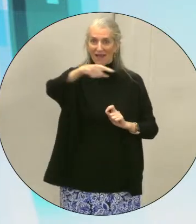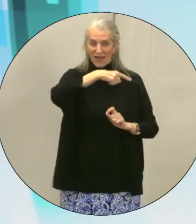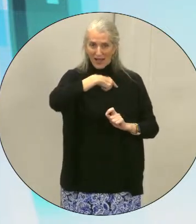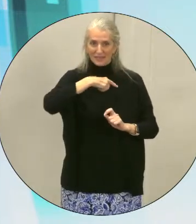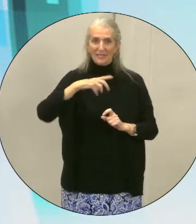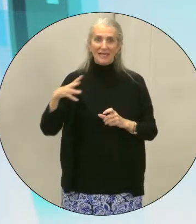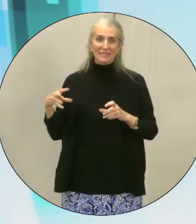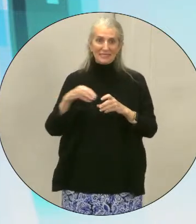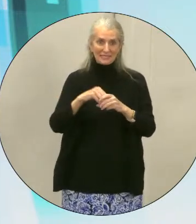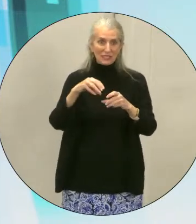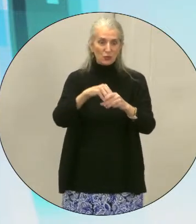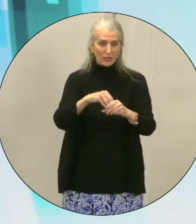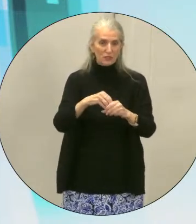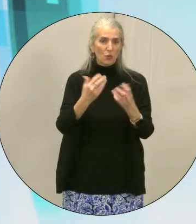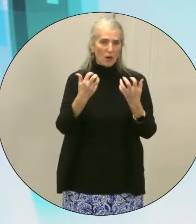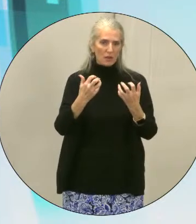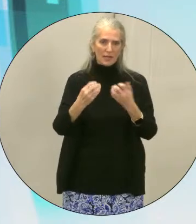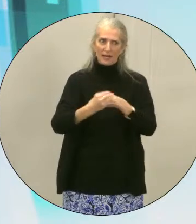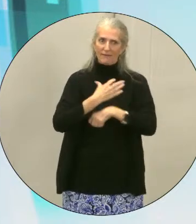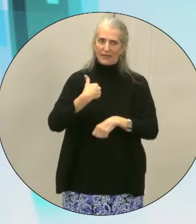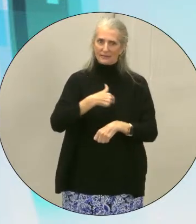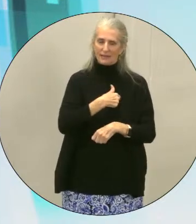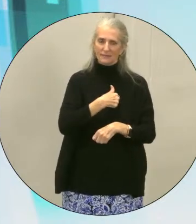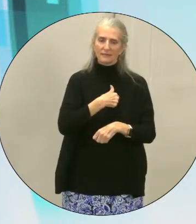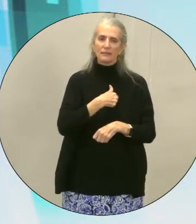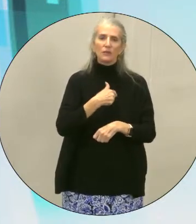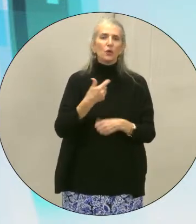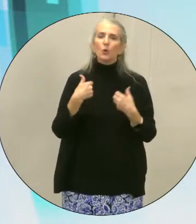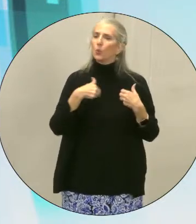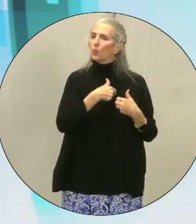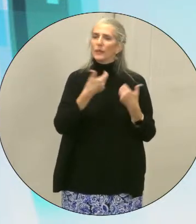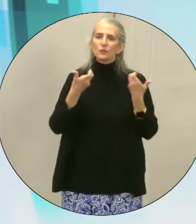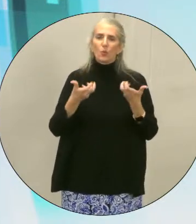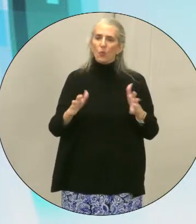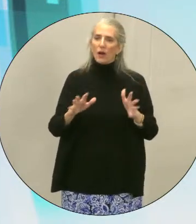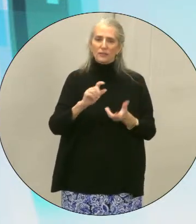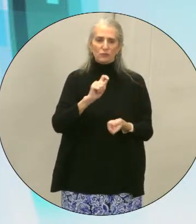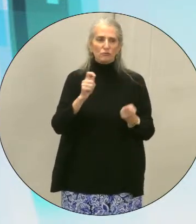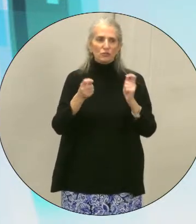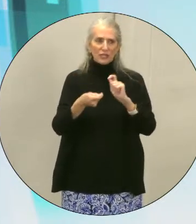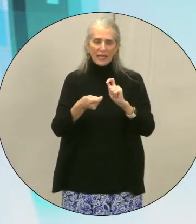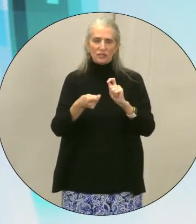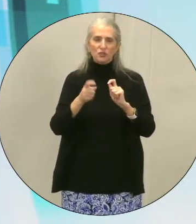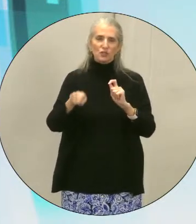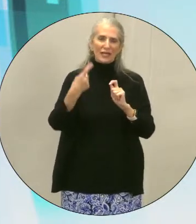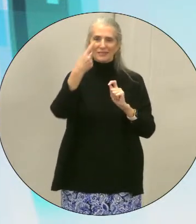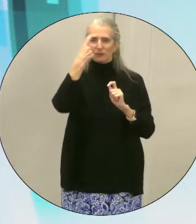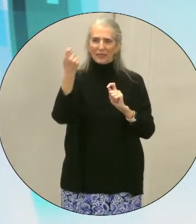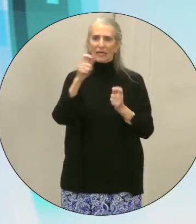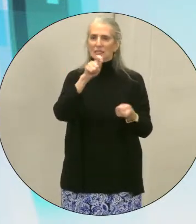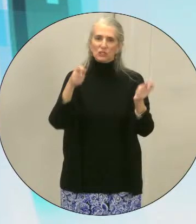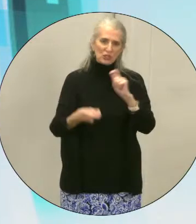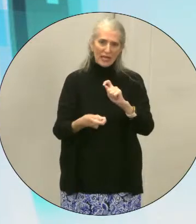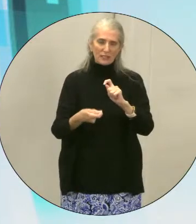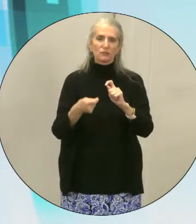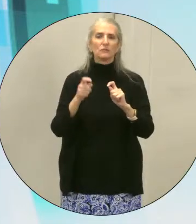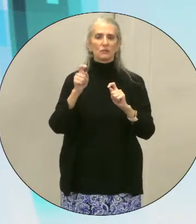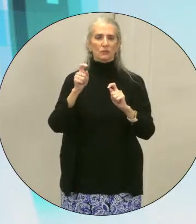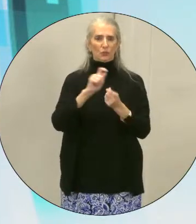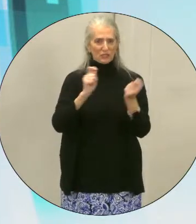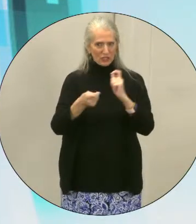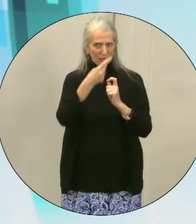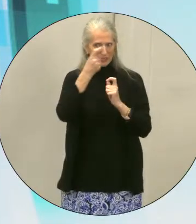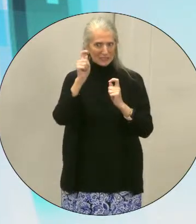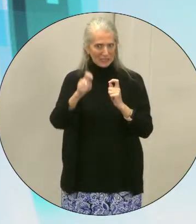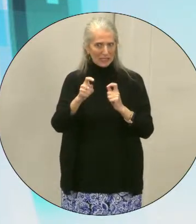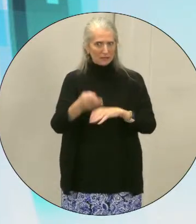is decisive. We don't want to just change for the sake of change. We want change because we need help. And